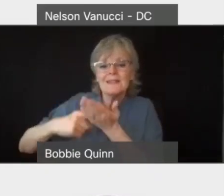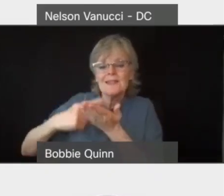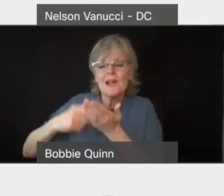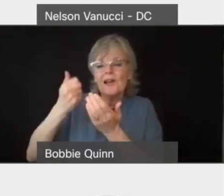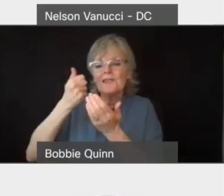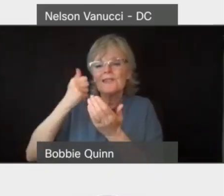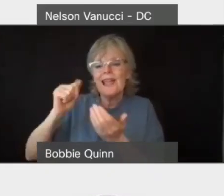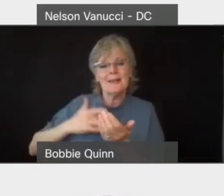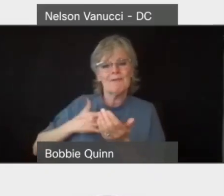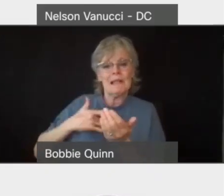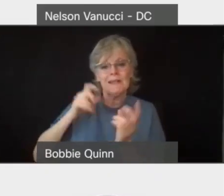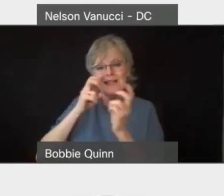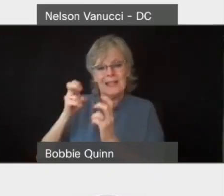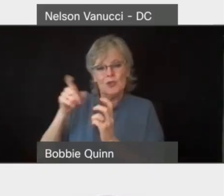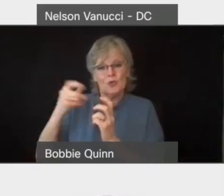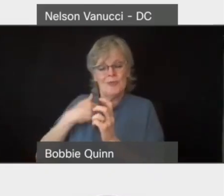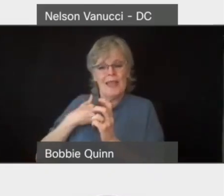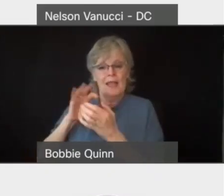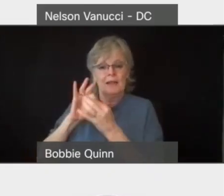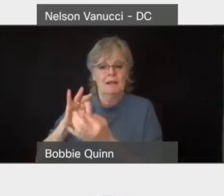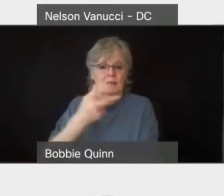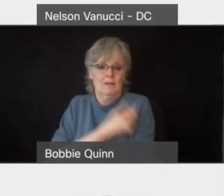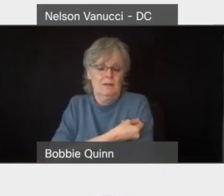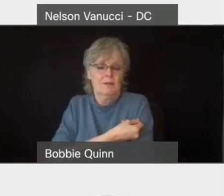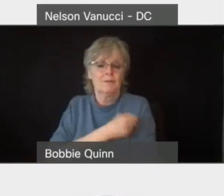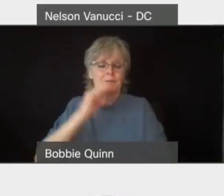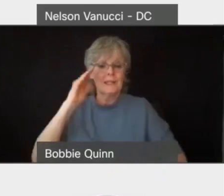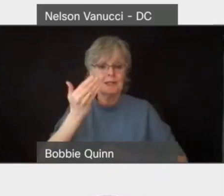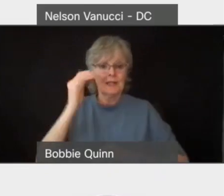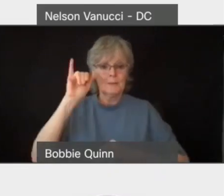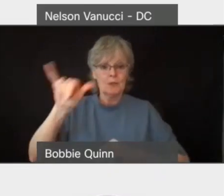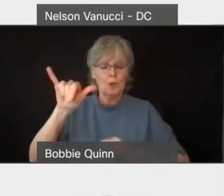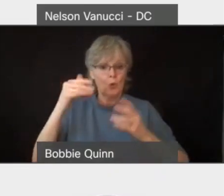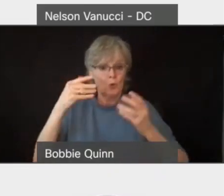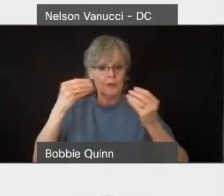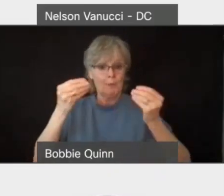So it seemed to me that these providers that really used